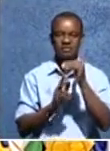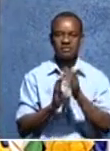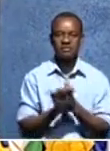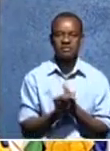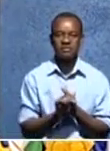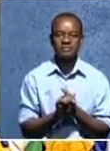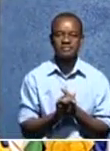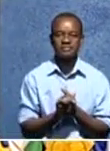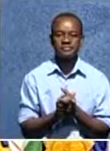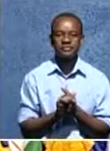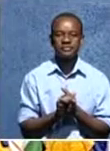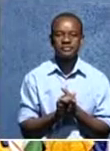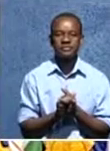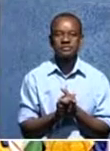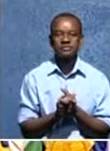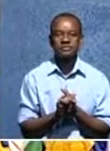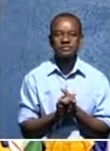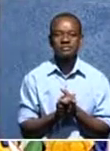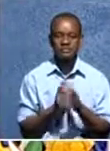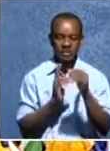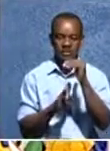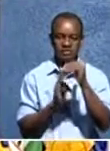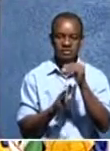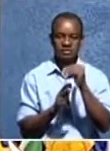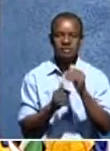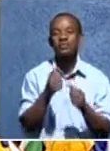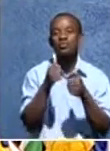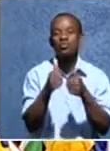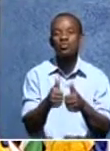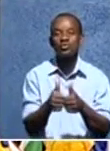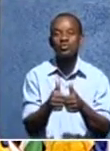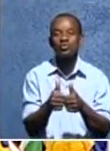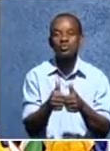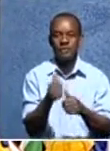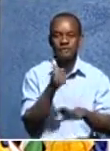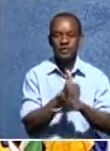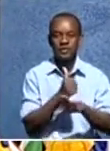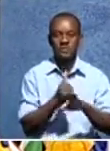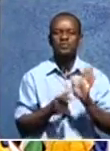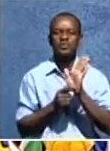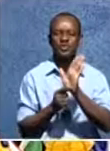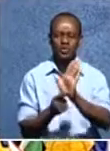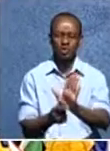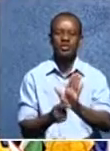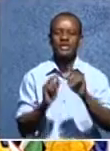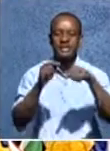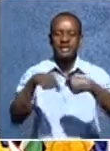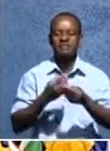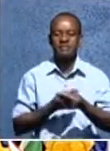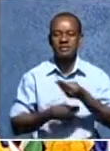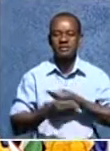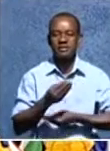and showcasing the beauty of another place, basically. And that's what we in Namibia do. NTB does it